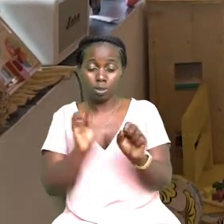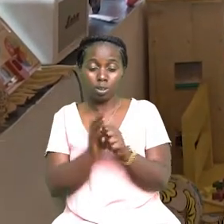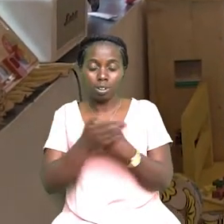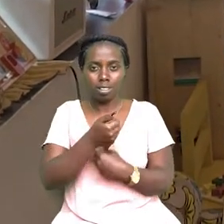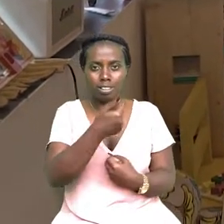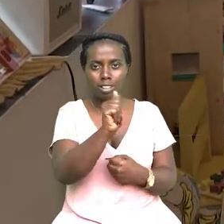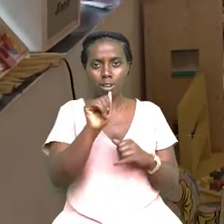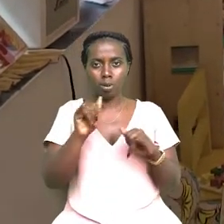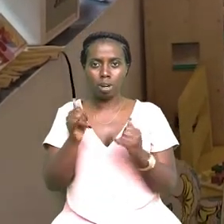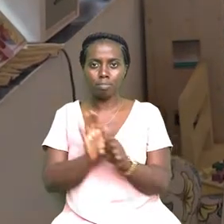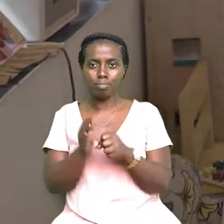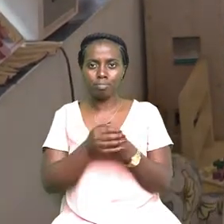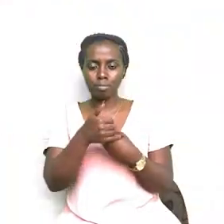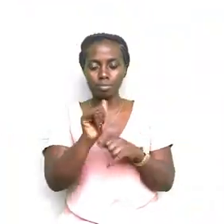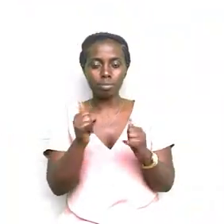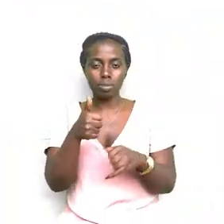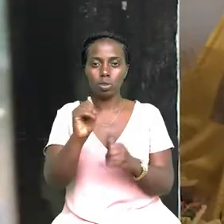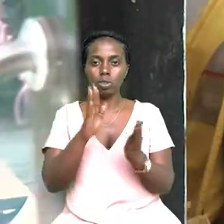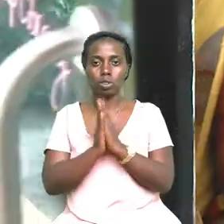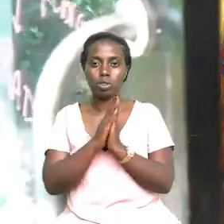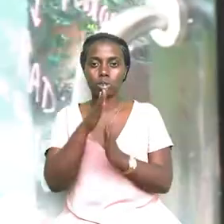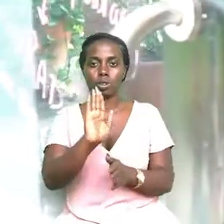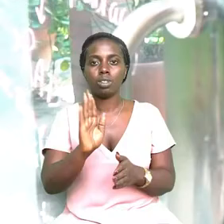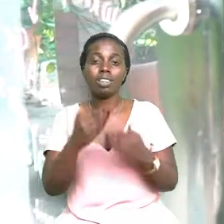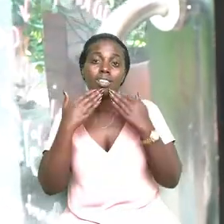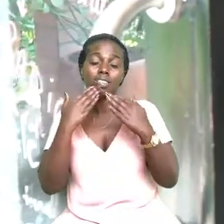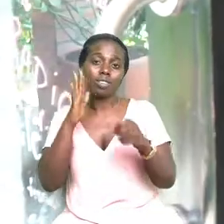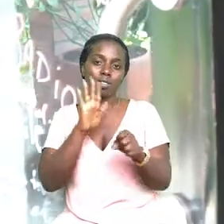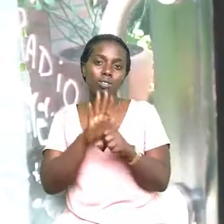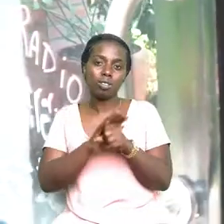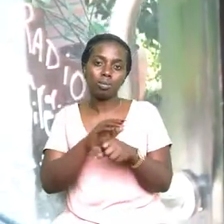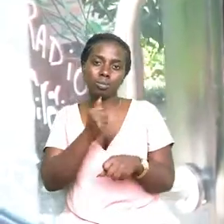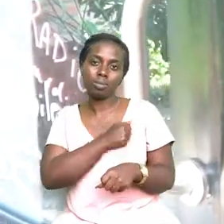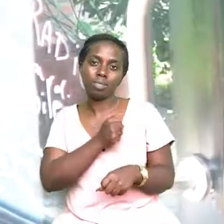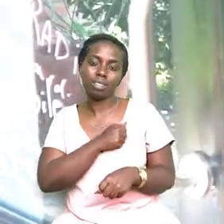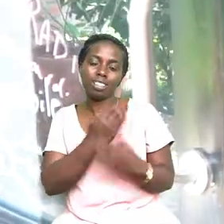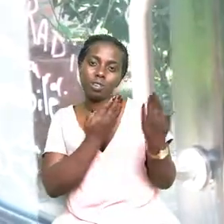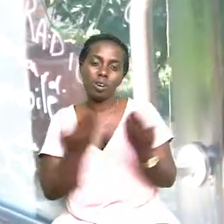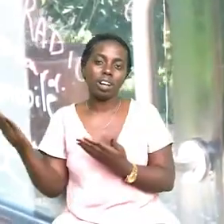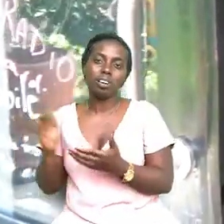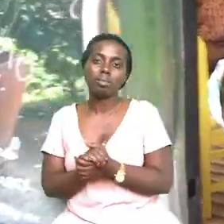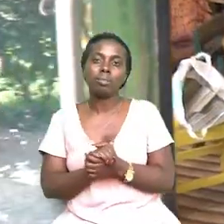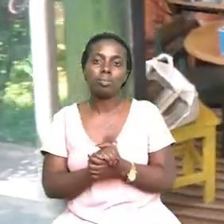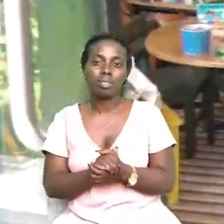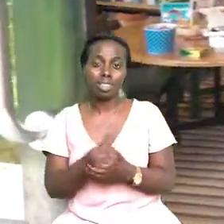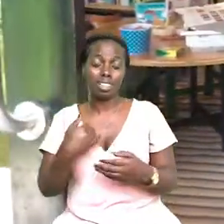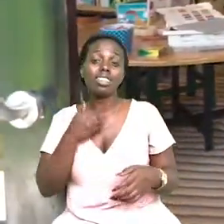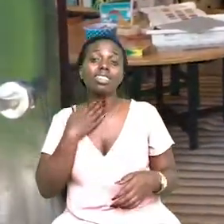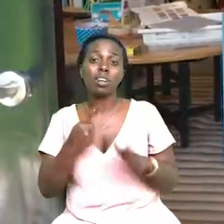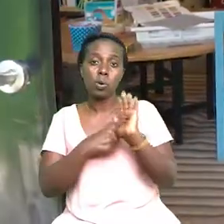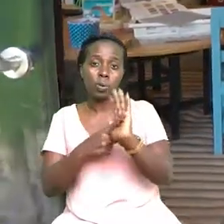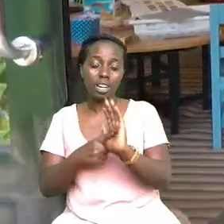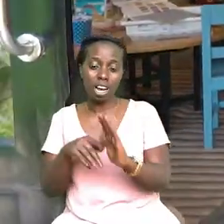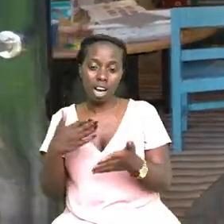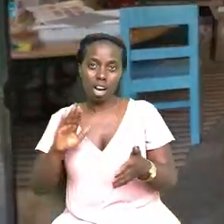their own puppet and their own stories. Thank you very much, Tantine Riri. Welcome, Papa Yambi. I want to show you our